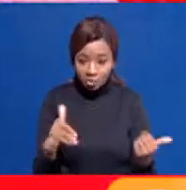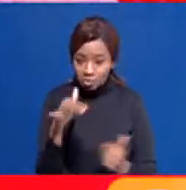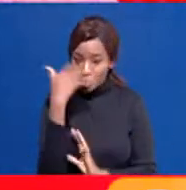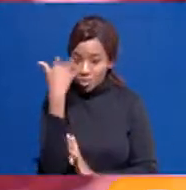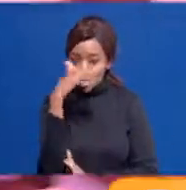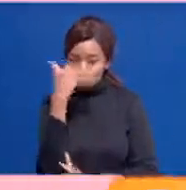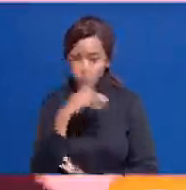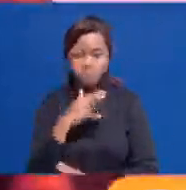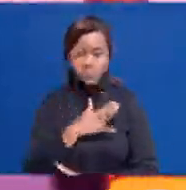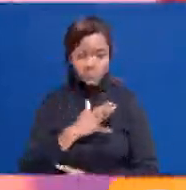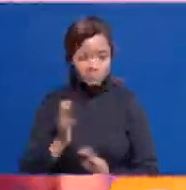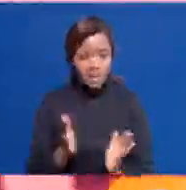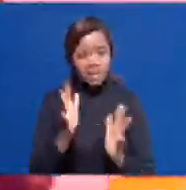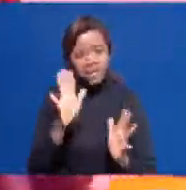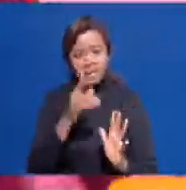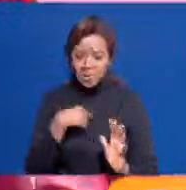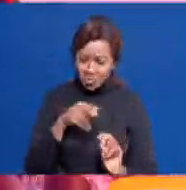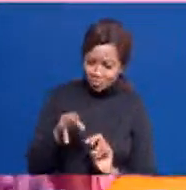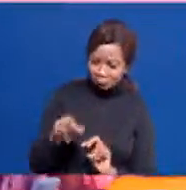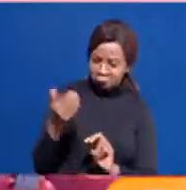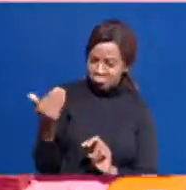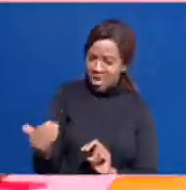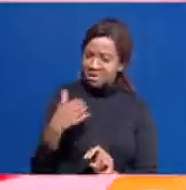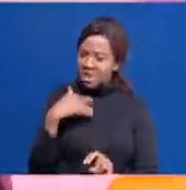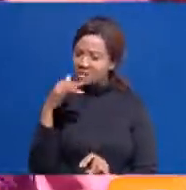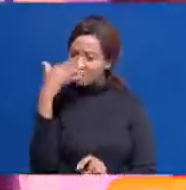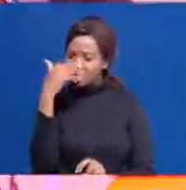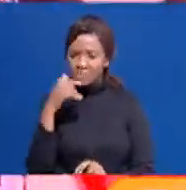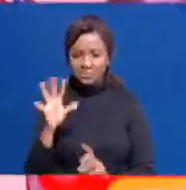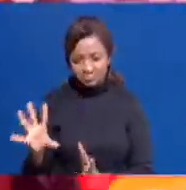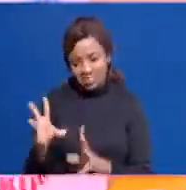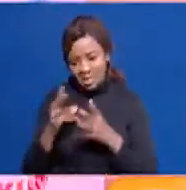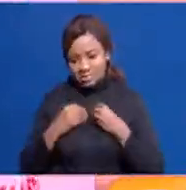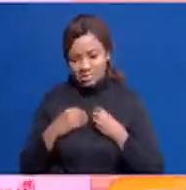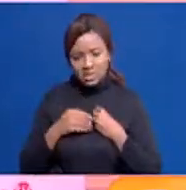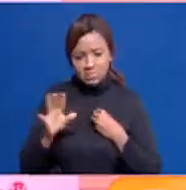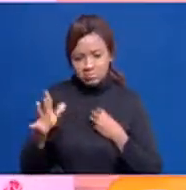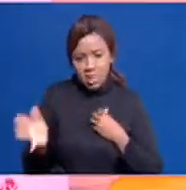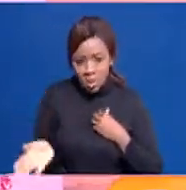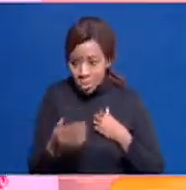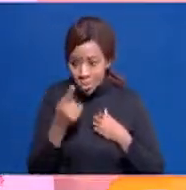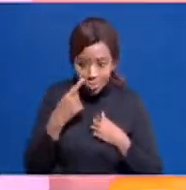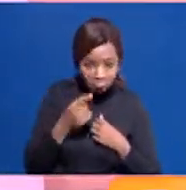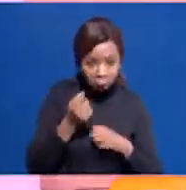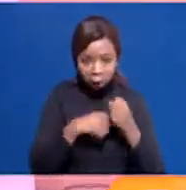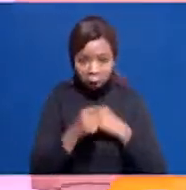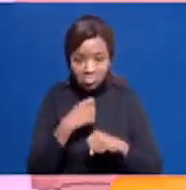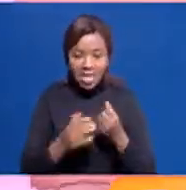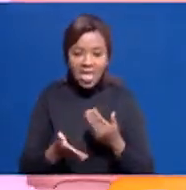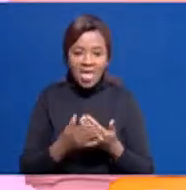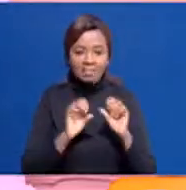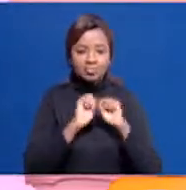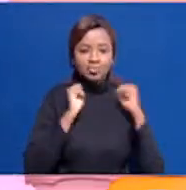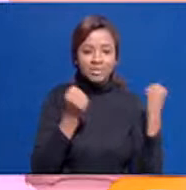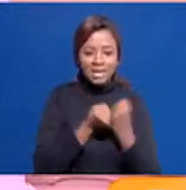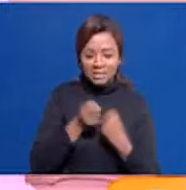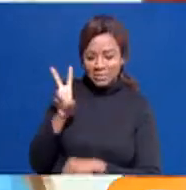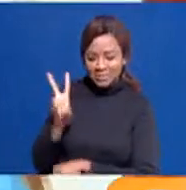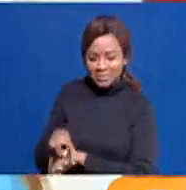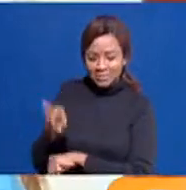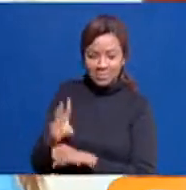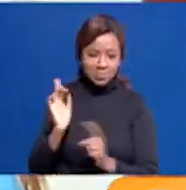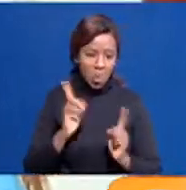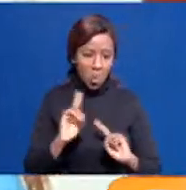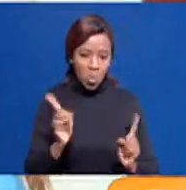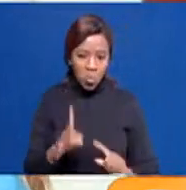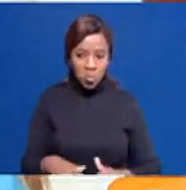encouraged to accept their children and take them for such activities to reduce stigma in society. We